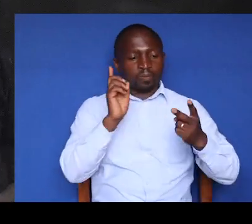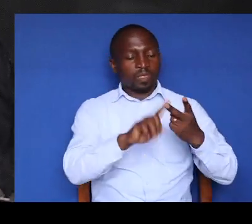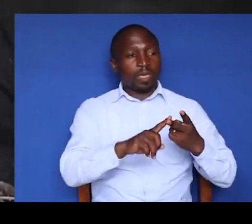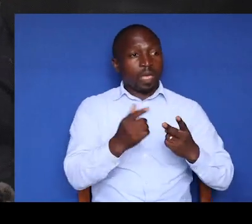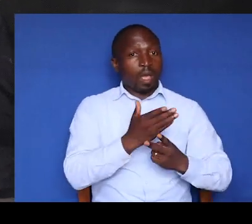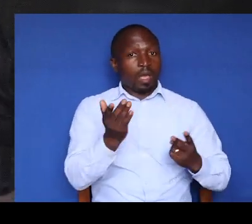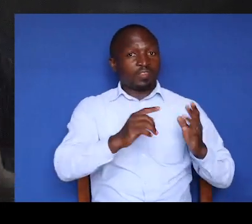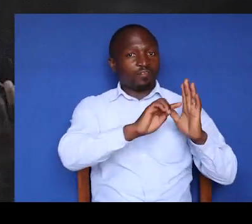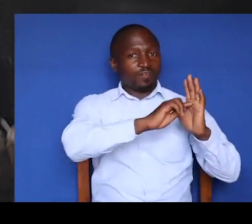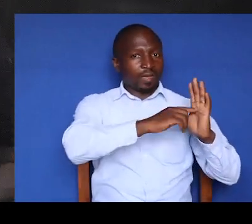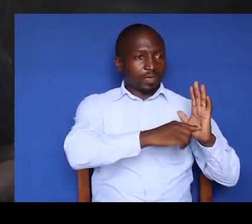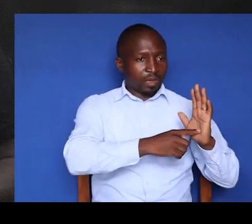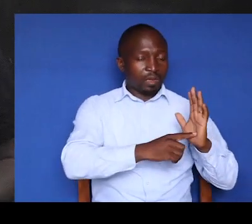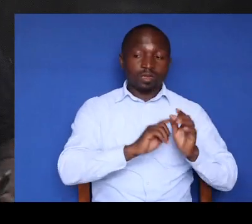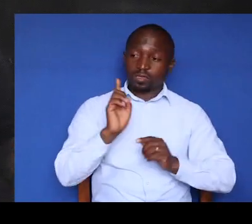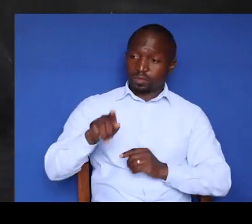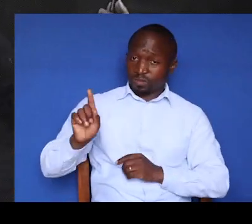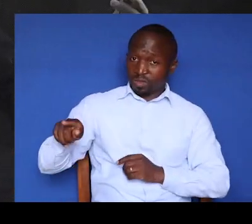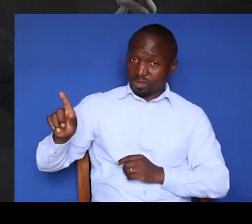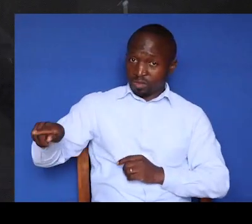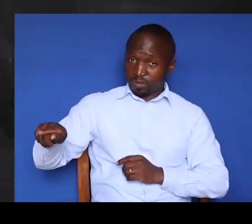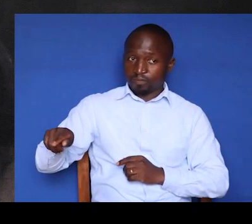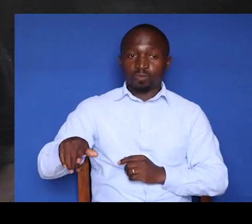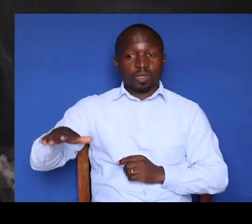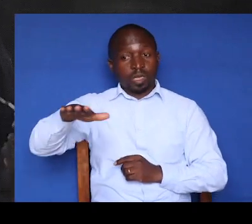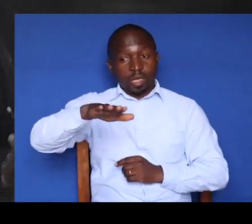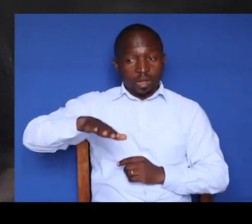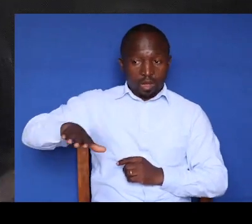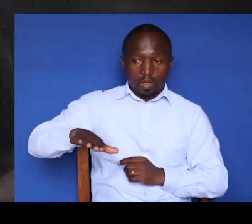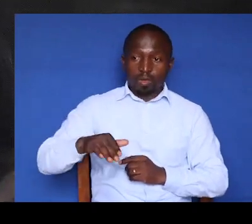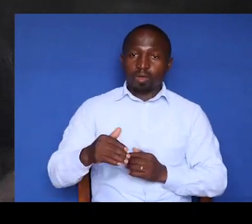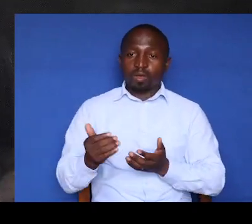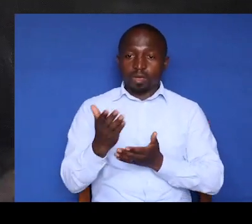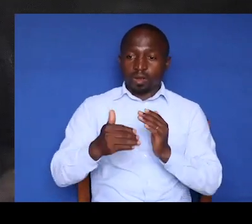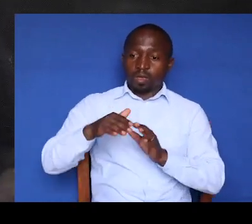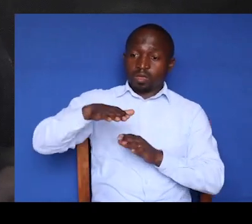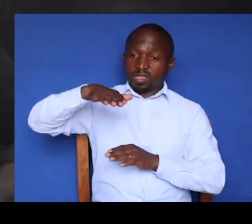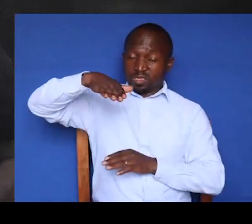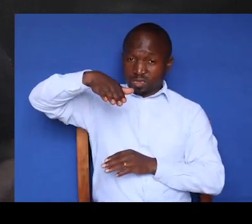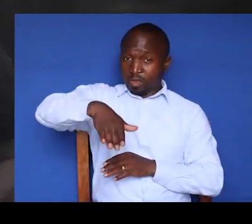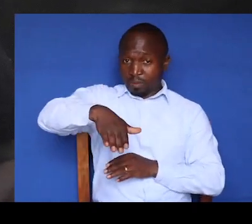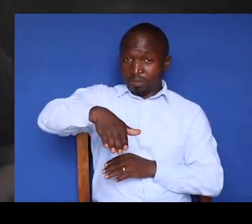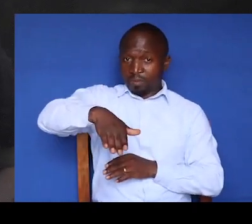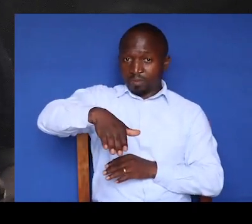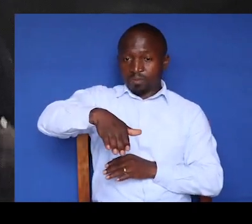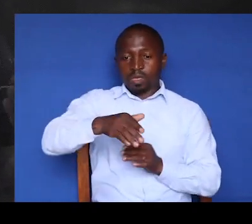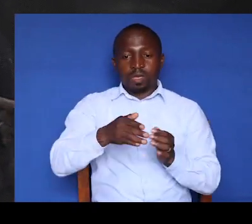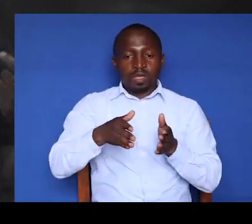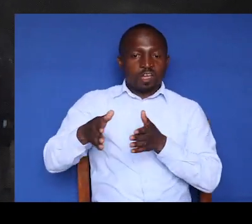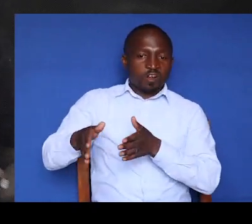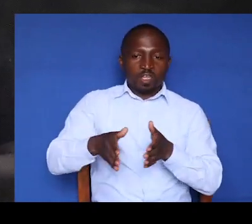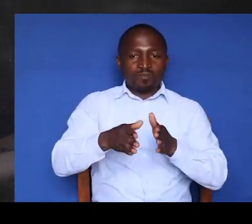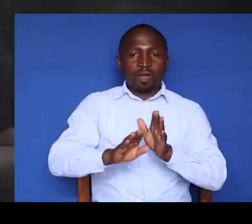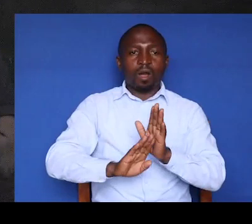other factors remain constant, areas of more gentle slope, rivers easily